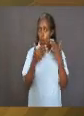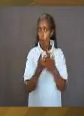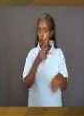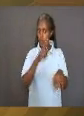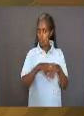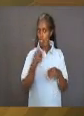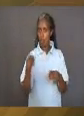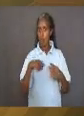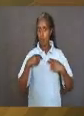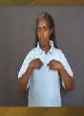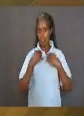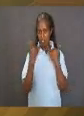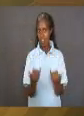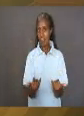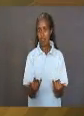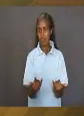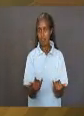we have for now.